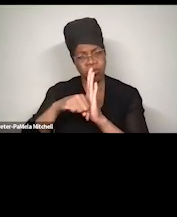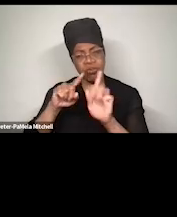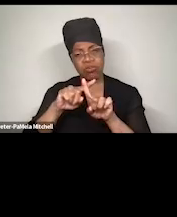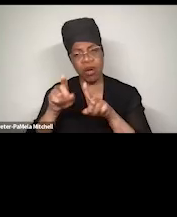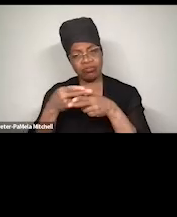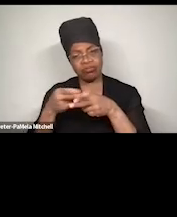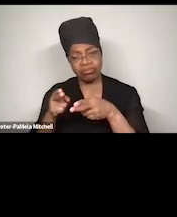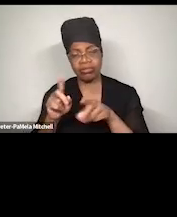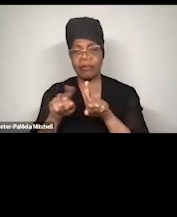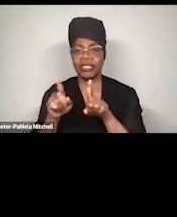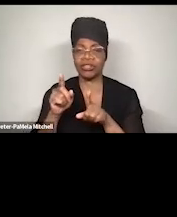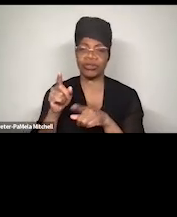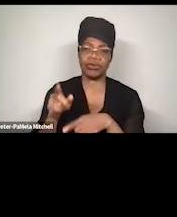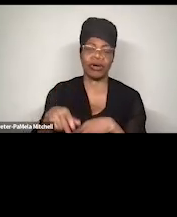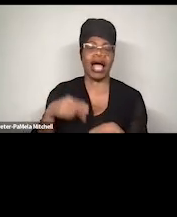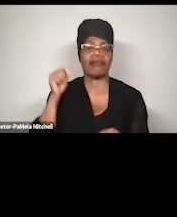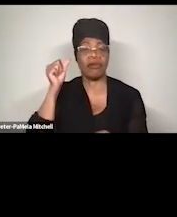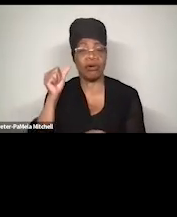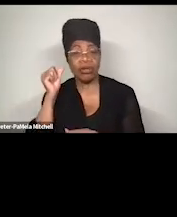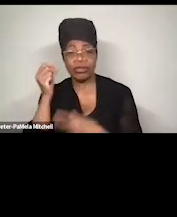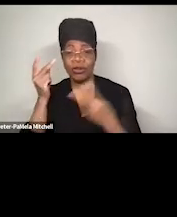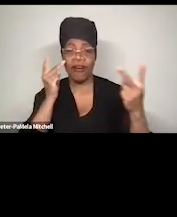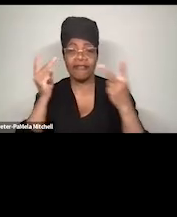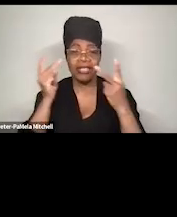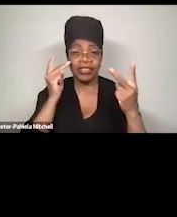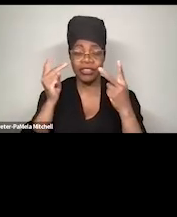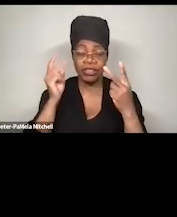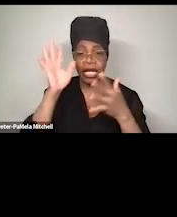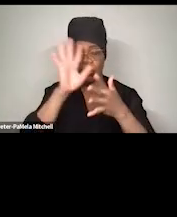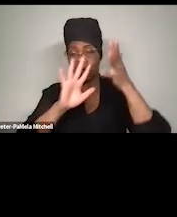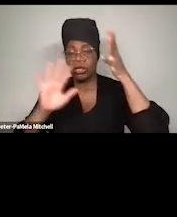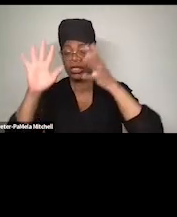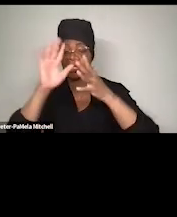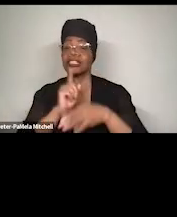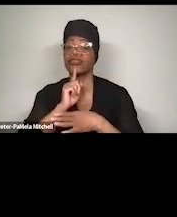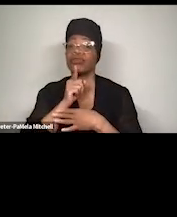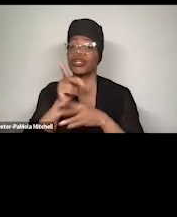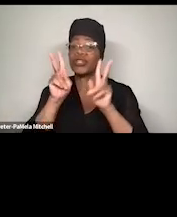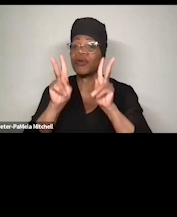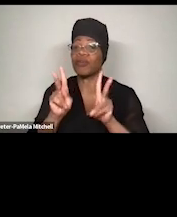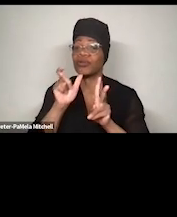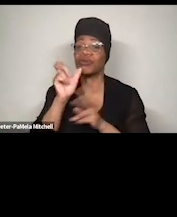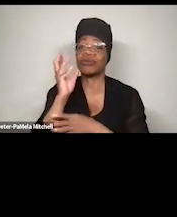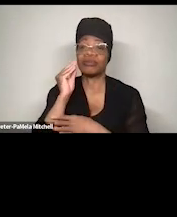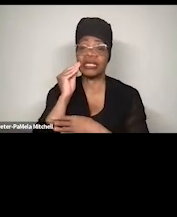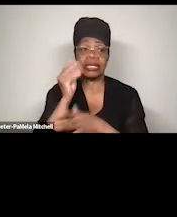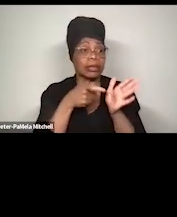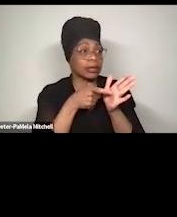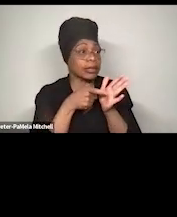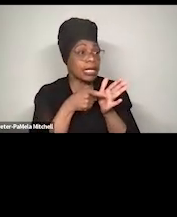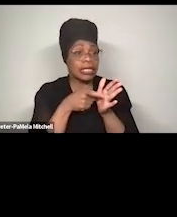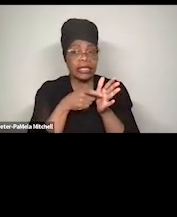these are auditory, visual, olfactory. The hallucinations are very real to the person experiencing it. They can be commanding, they can be critical